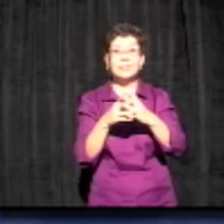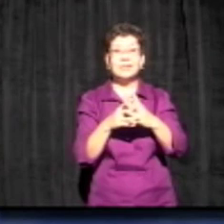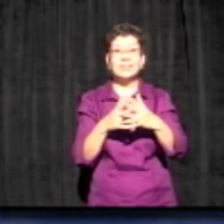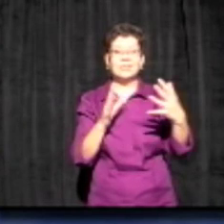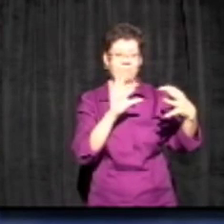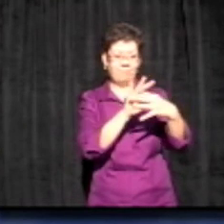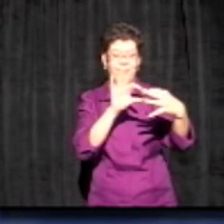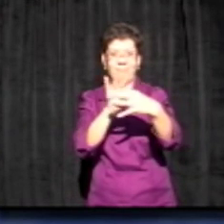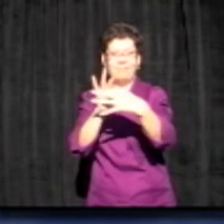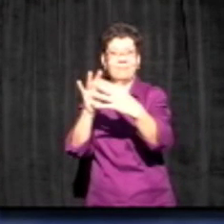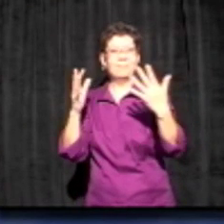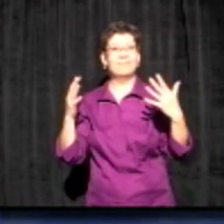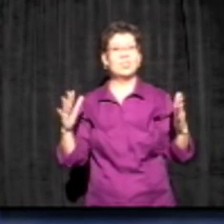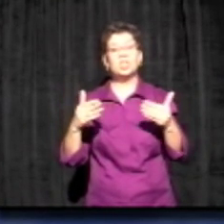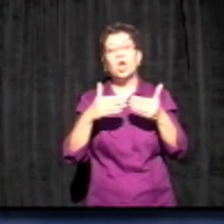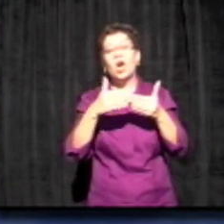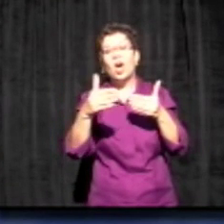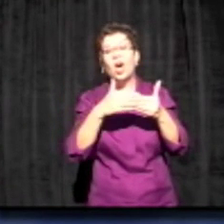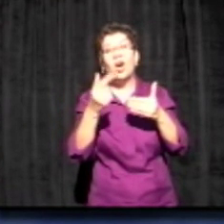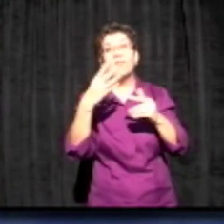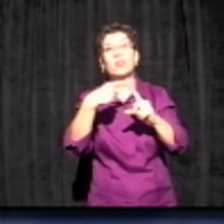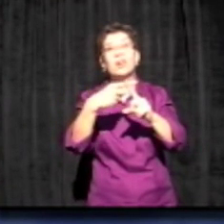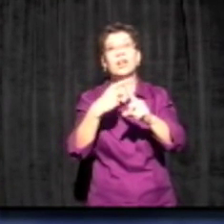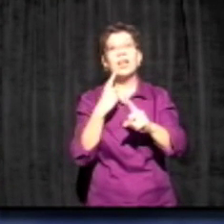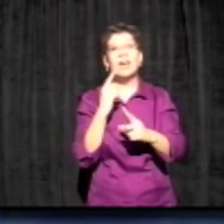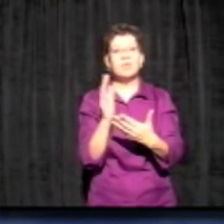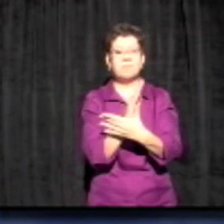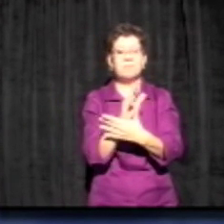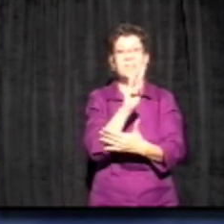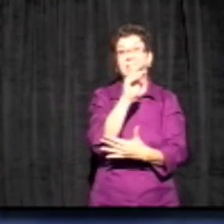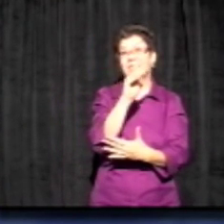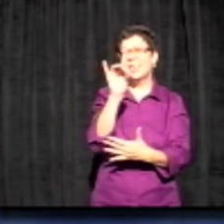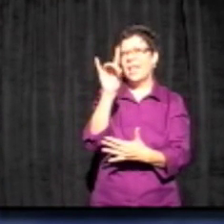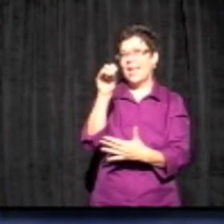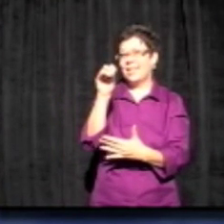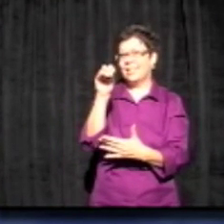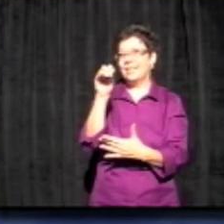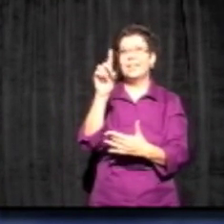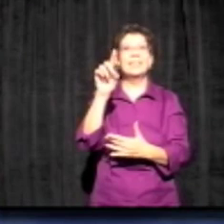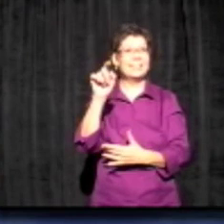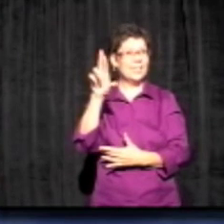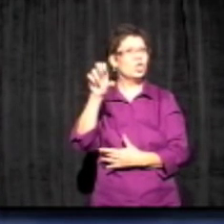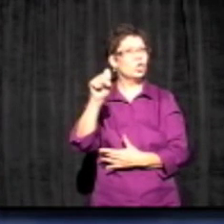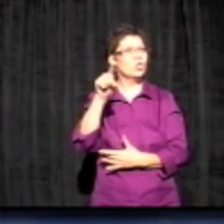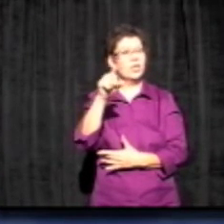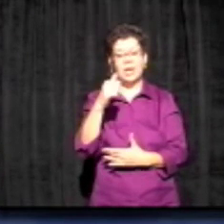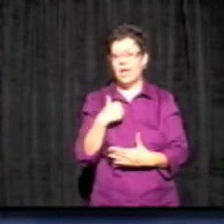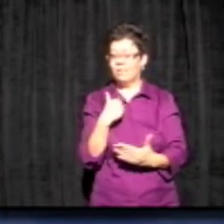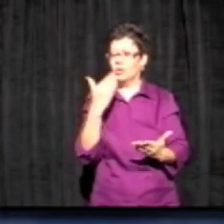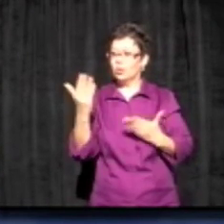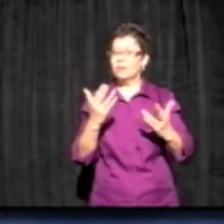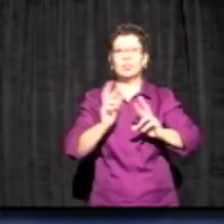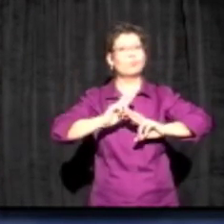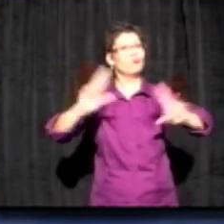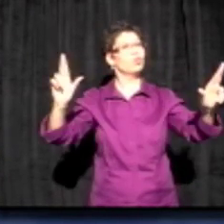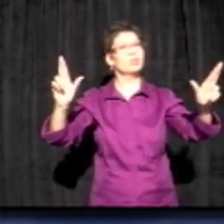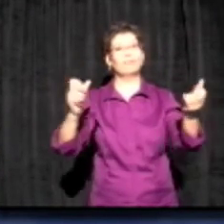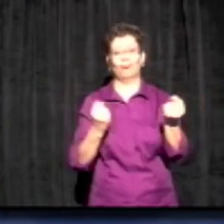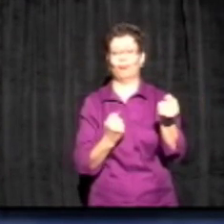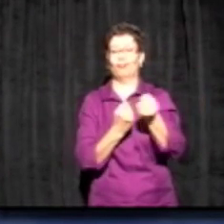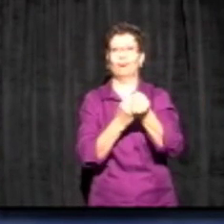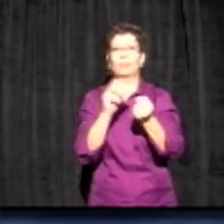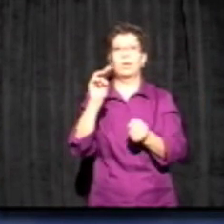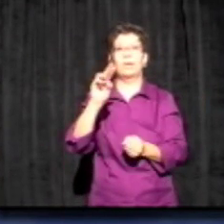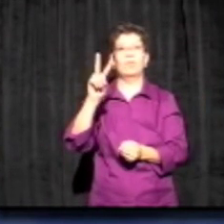the next few months, we'll have between 60 and 80 dealers providing outstanding service to this